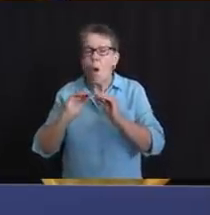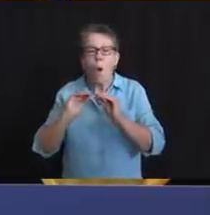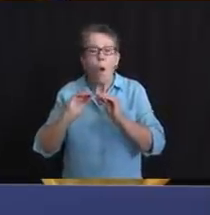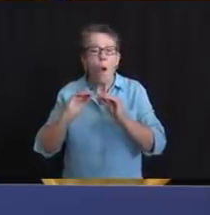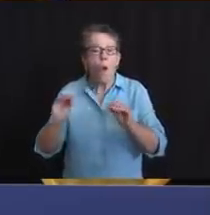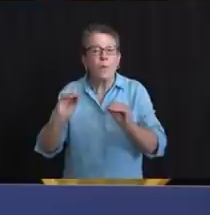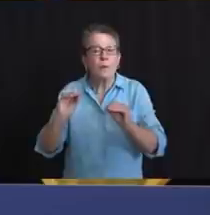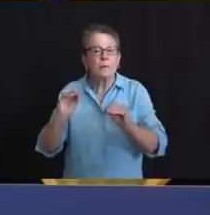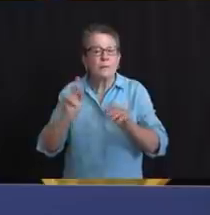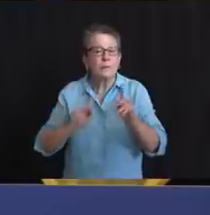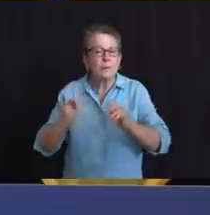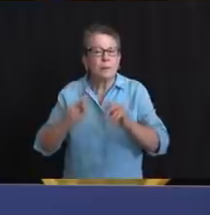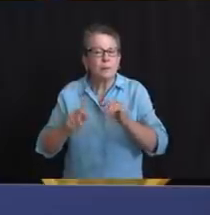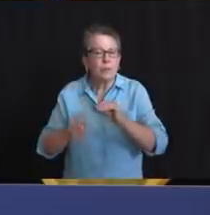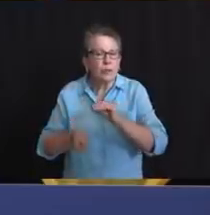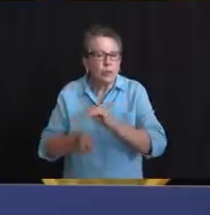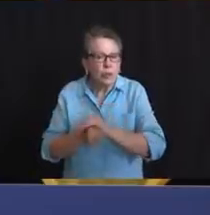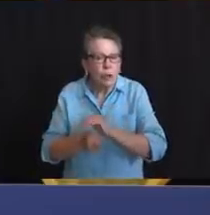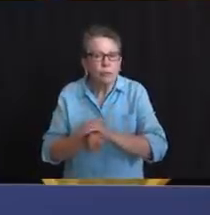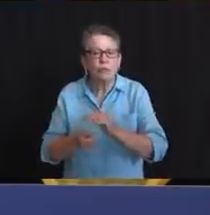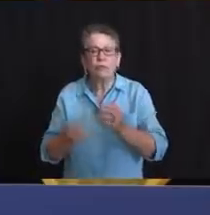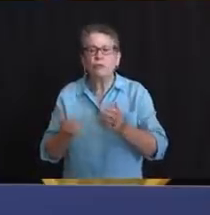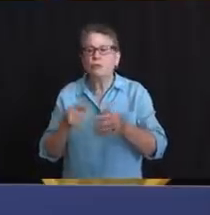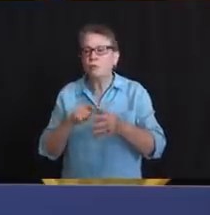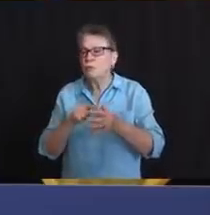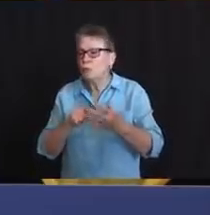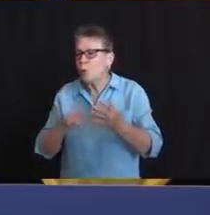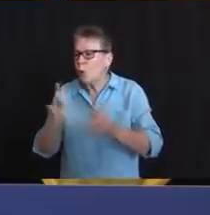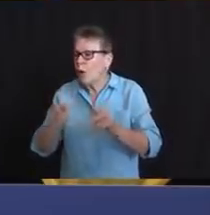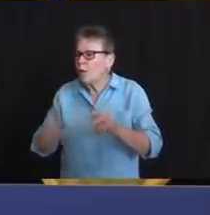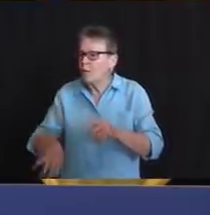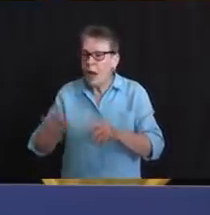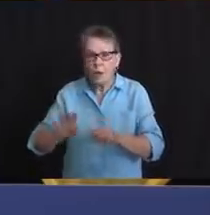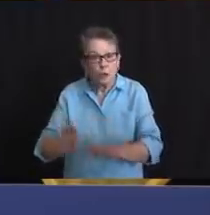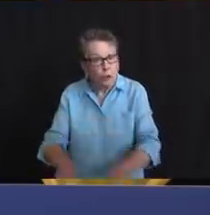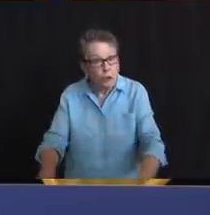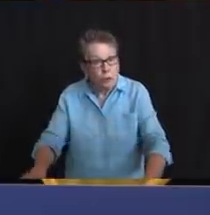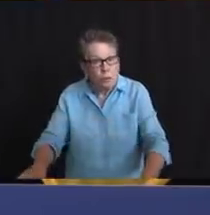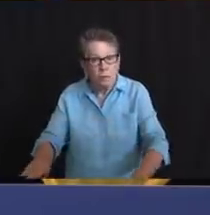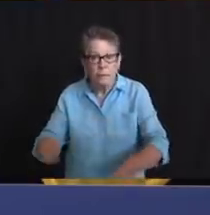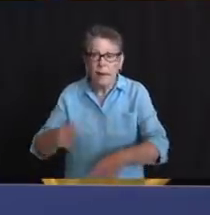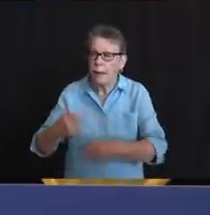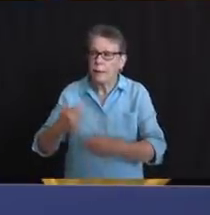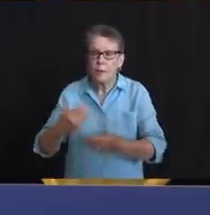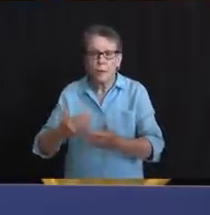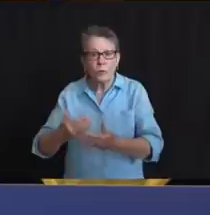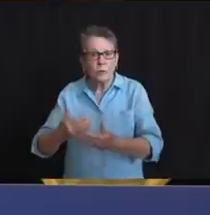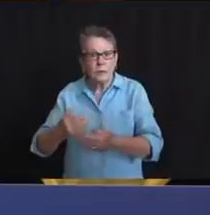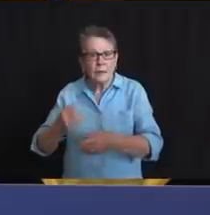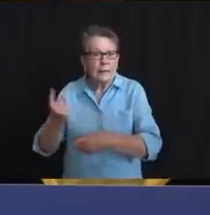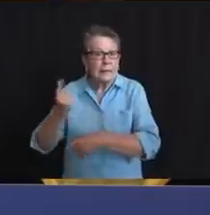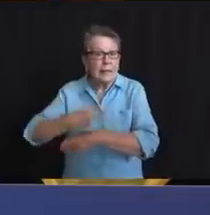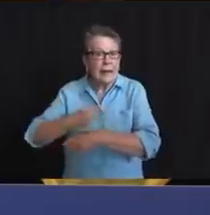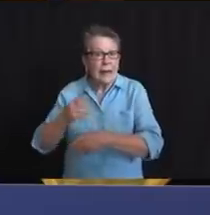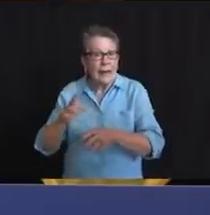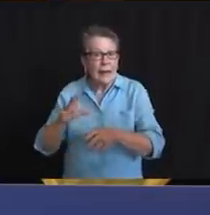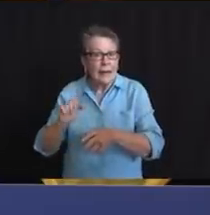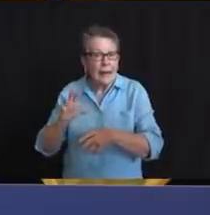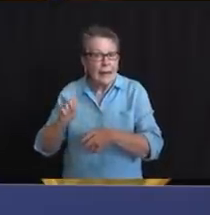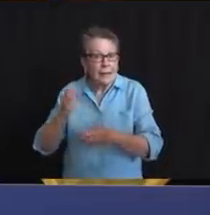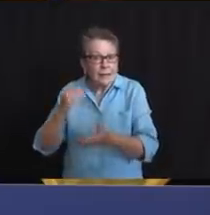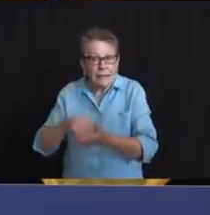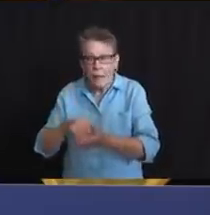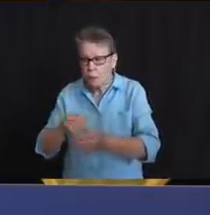involving children, so child care facilities, K through 12, educational facilities, and youth summer camps,